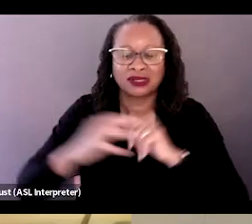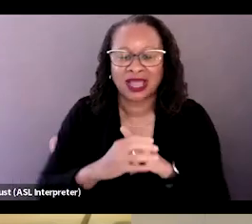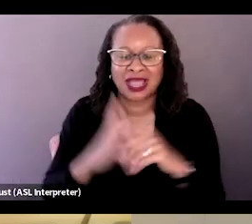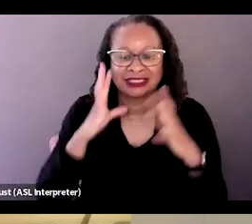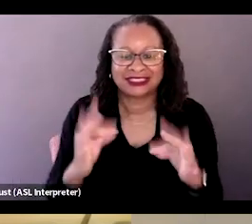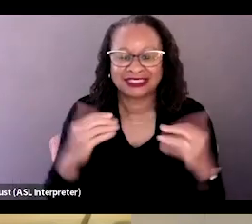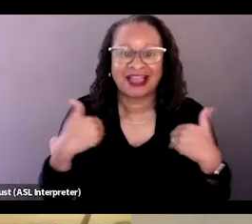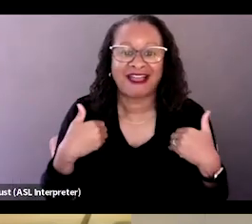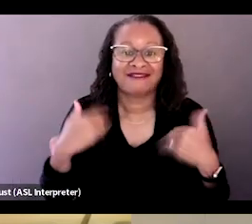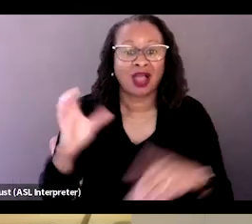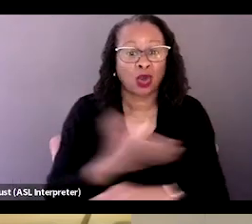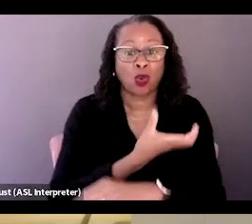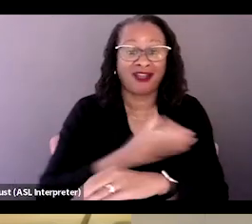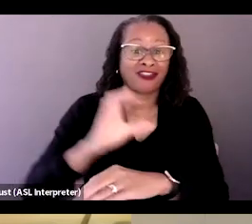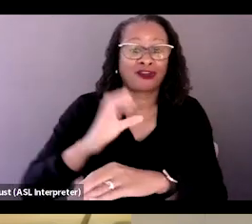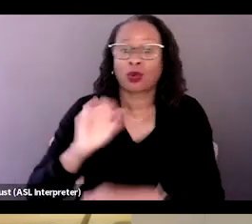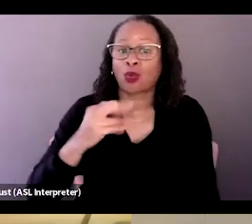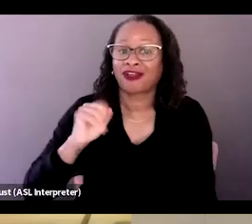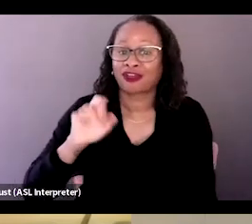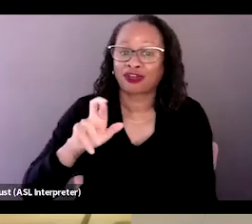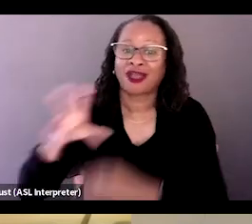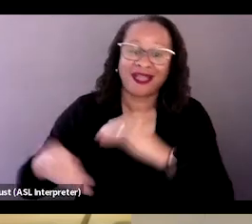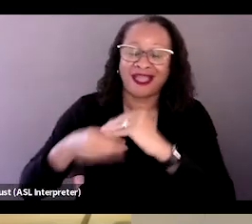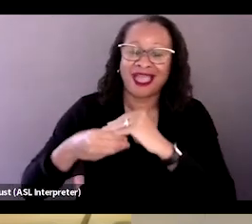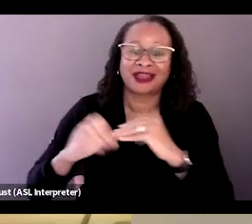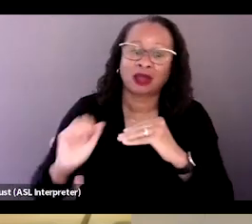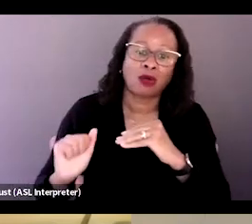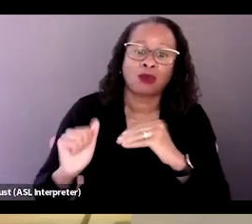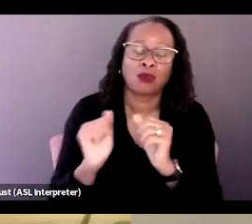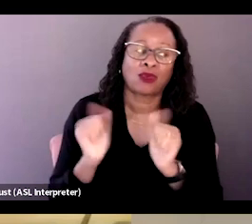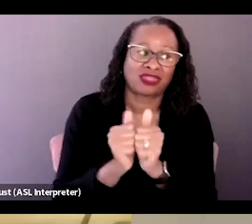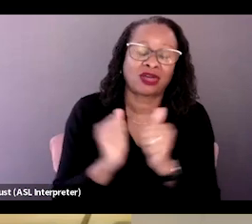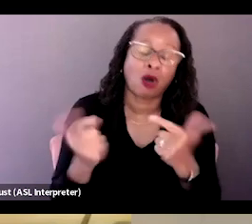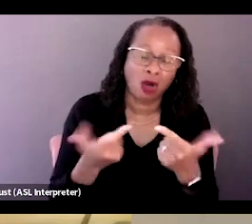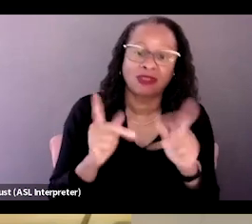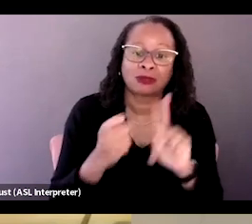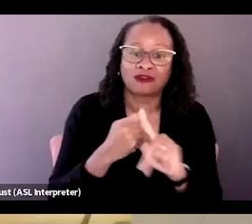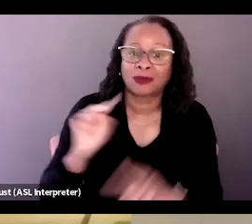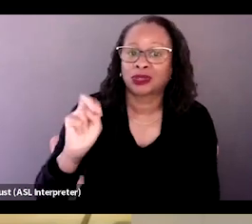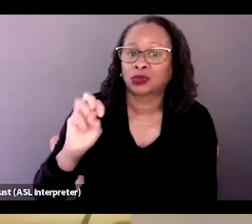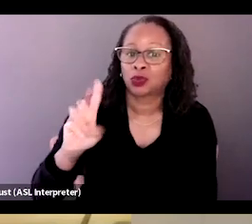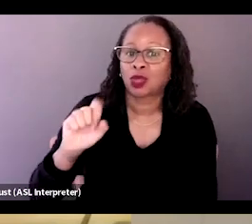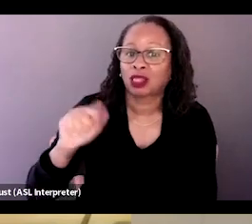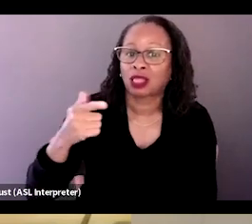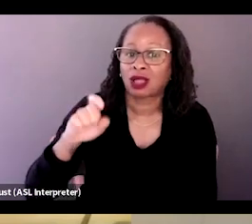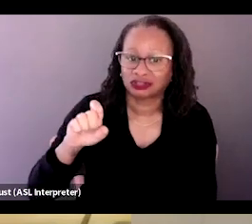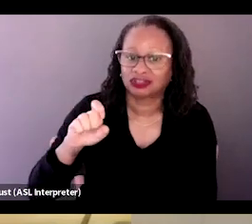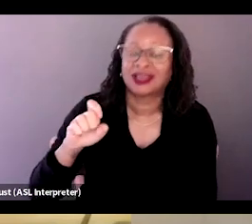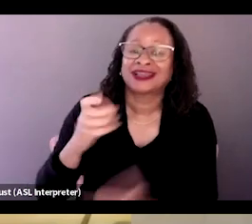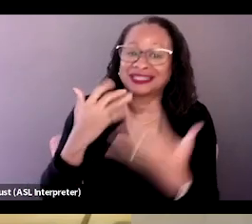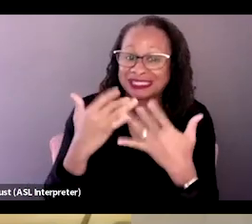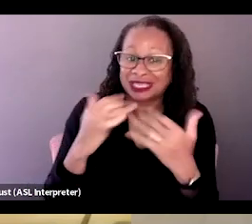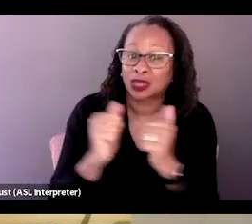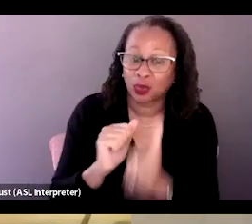have a choir and to have all the people from New Lodge to sing it with Jolene. So I think I told you before, I come